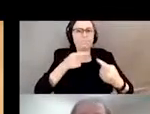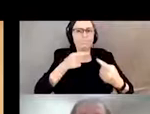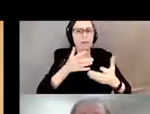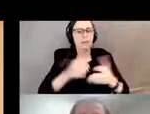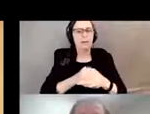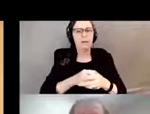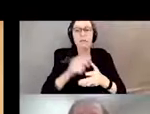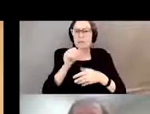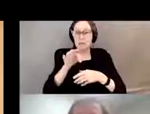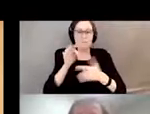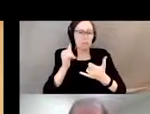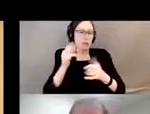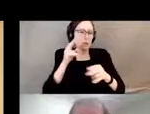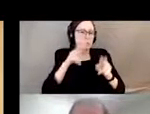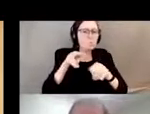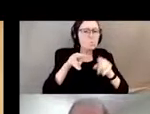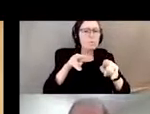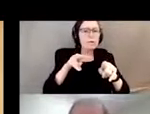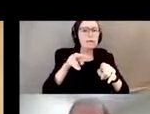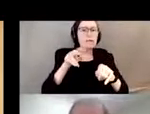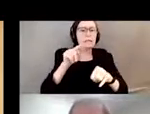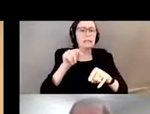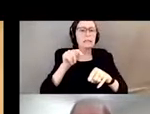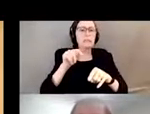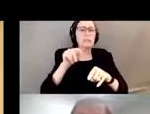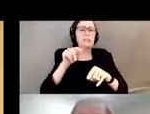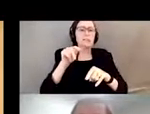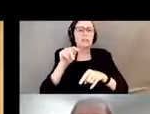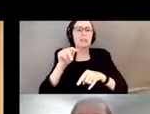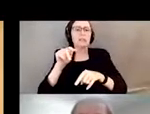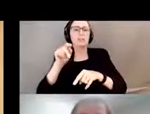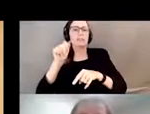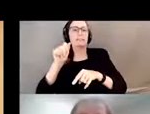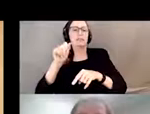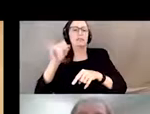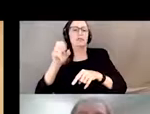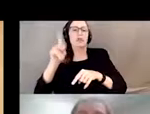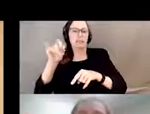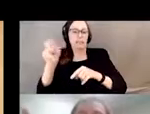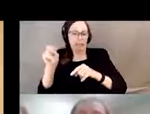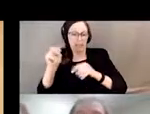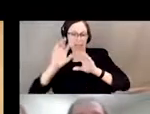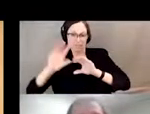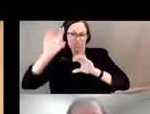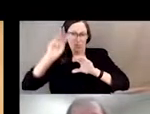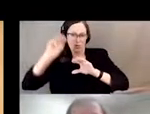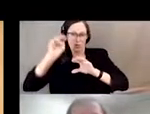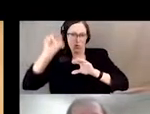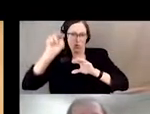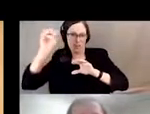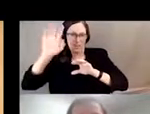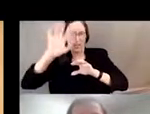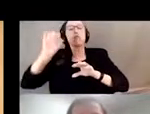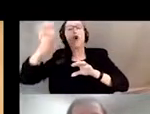If you're looking at Tajikistan in the northeast, that's going to be another area and another ethnic